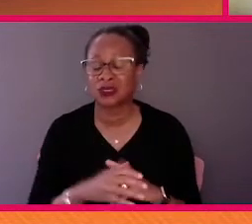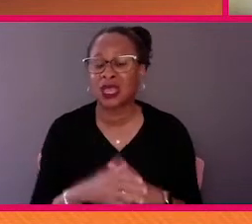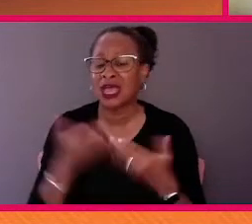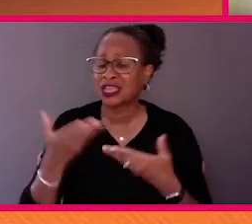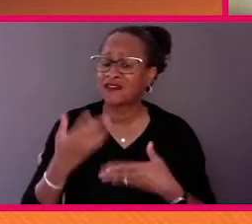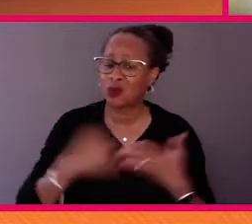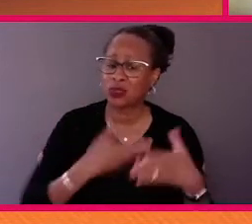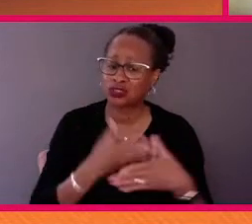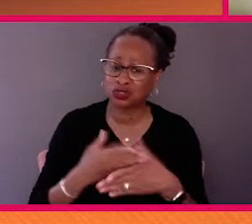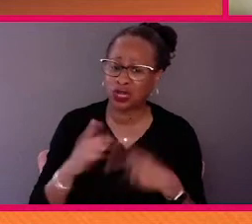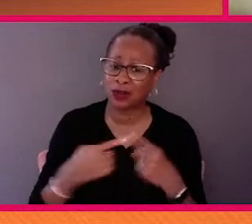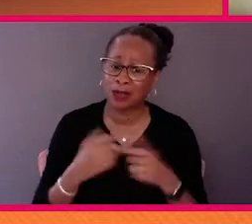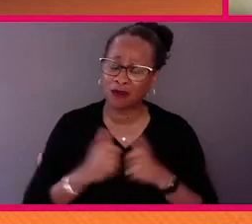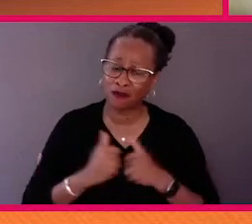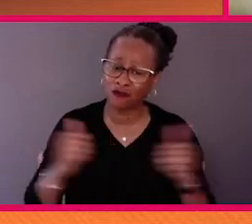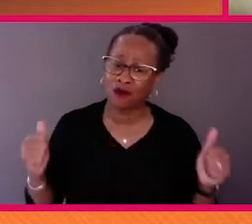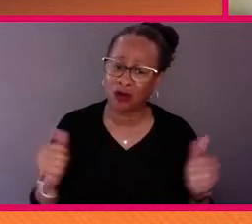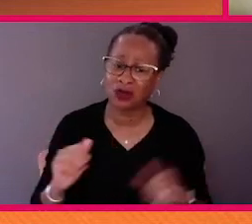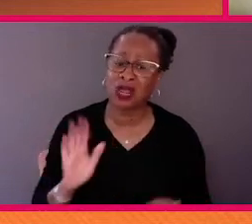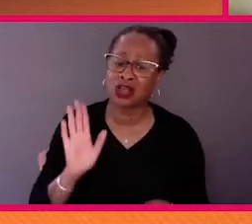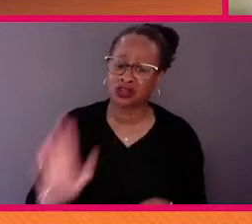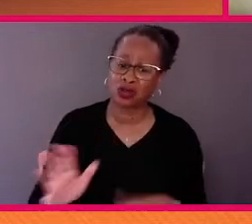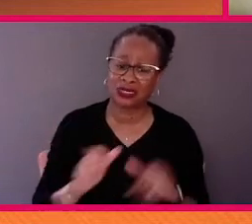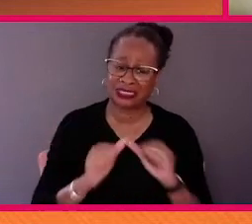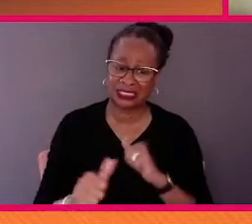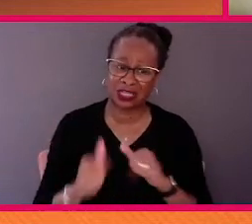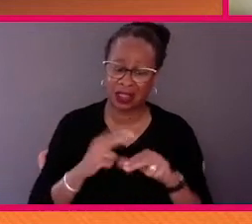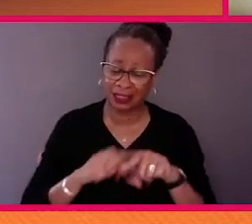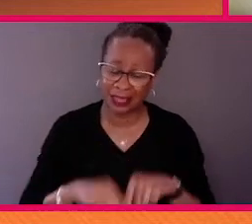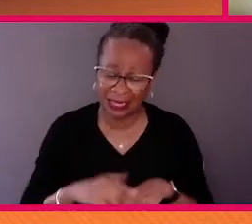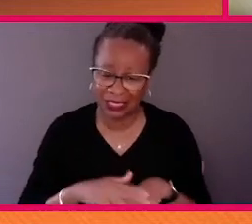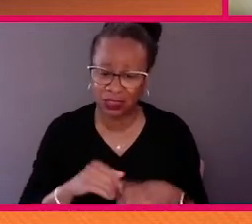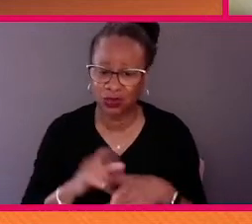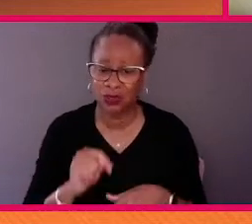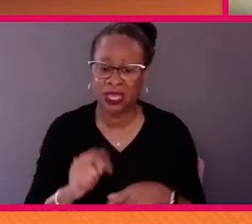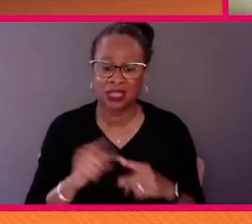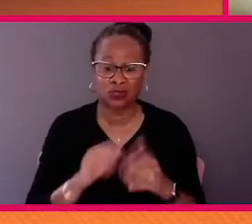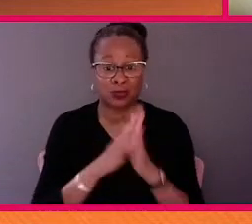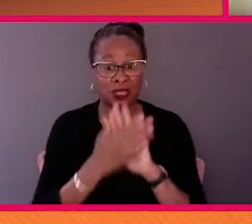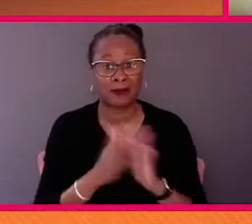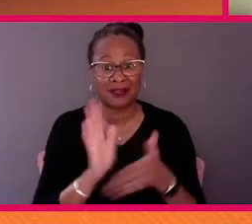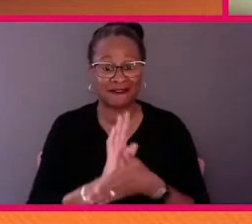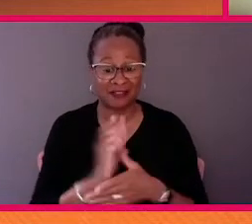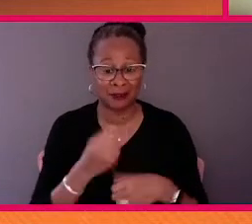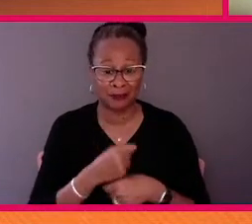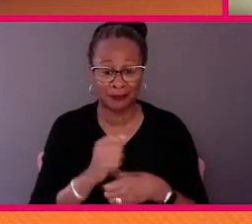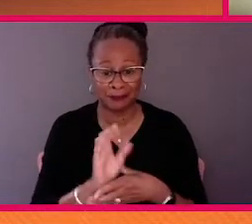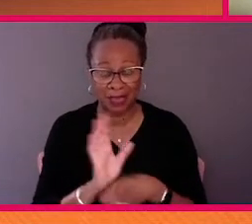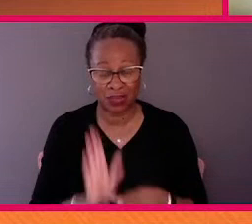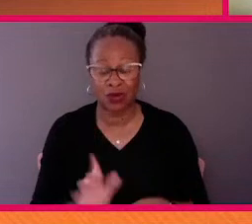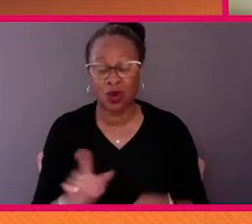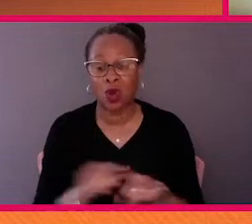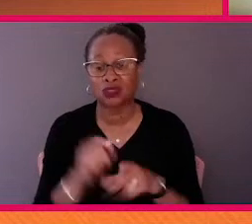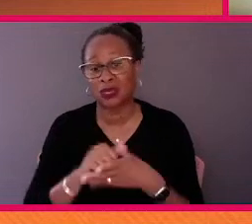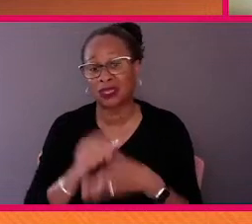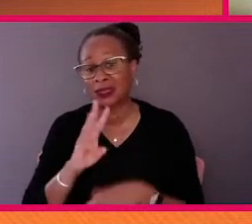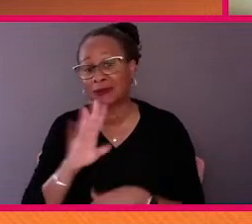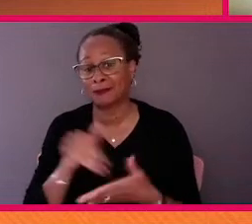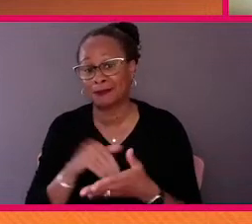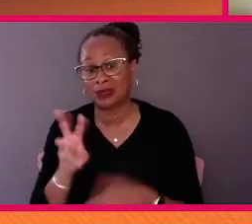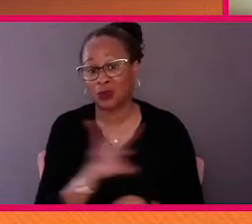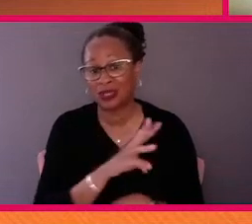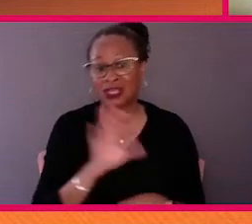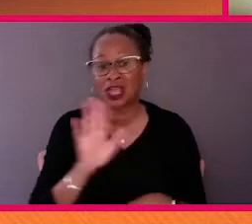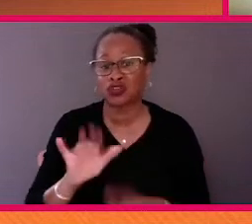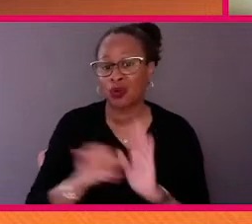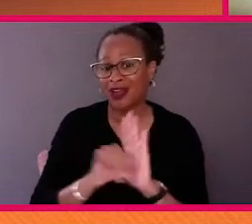vulnerability, in terms of like you're kind of still leaning into this, right? In terms of both being a filmmaker, being in the Midwest, but also kind of your identity, how